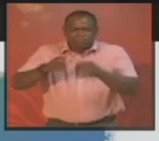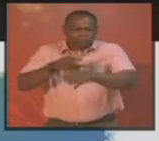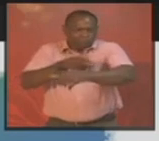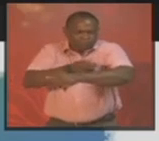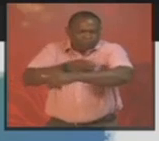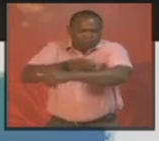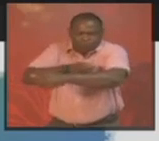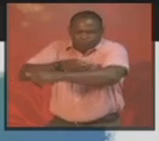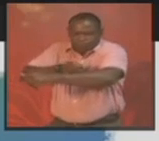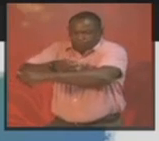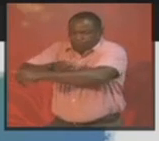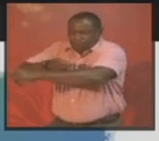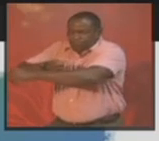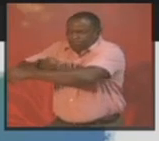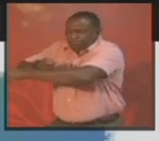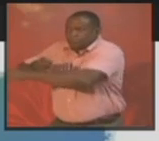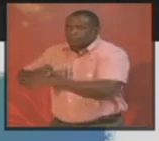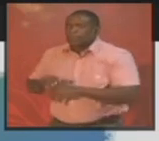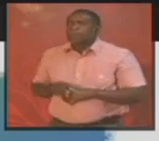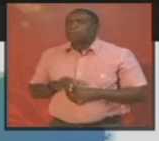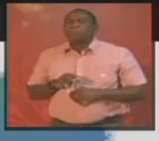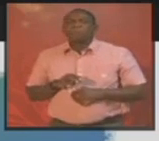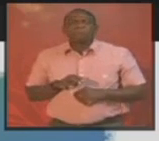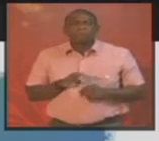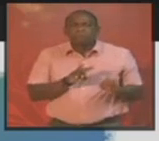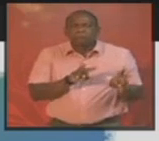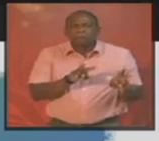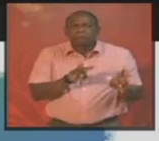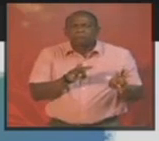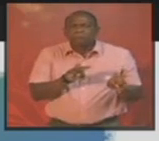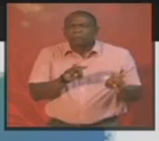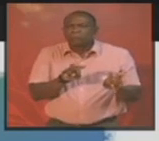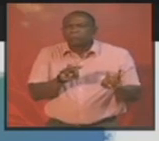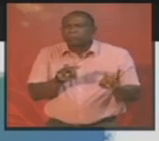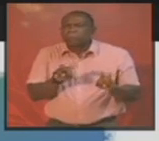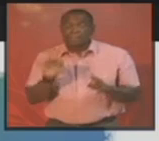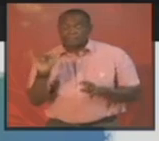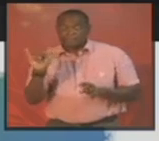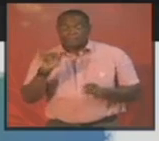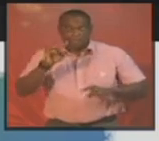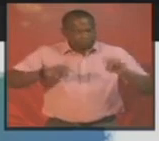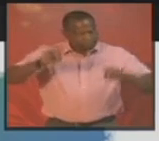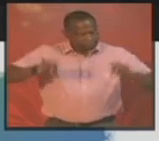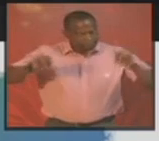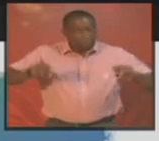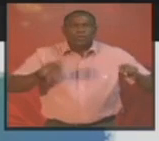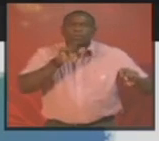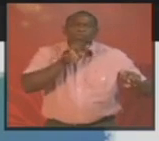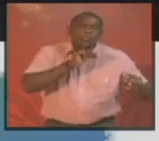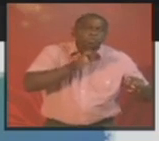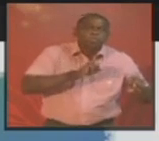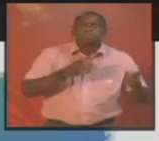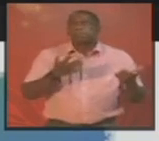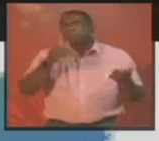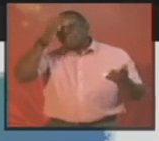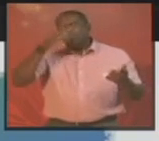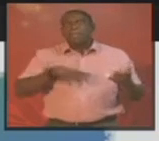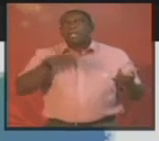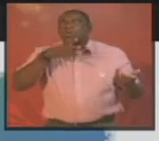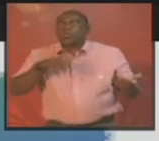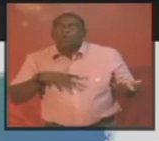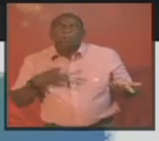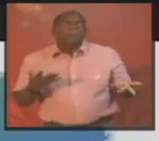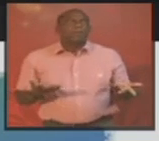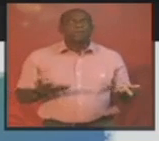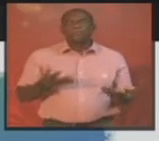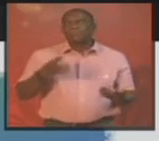in phase 2 is still there, and we are once again looking at efficacy, safety, and dosage. Once these